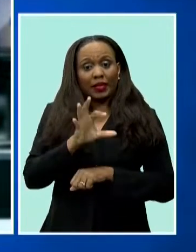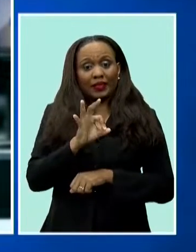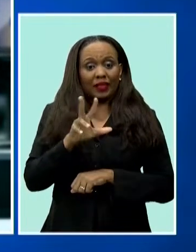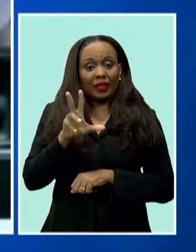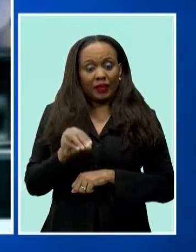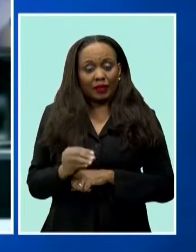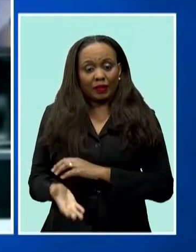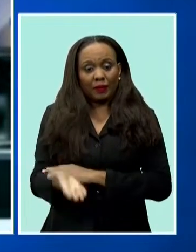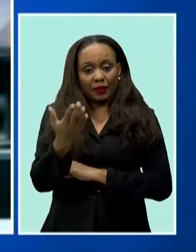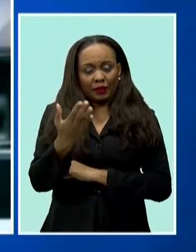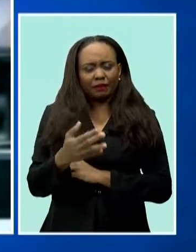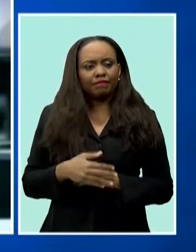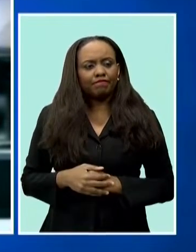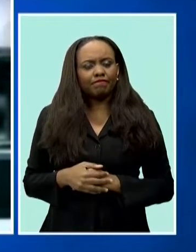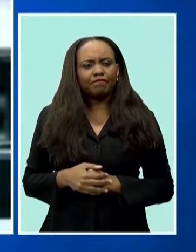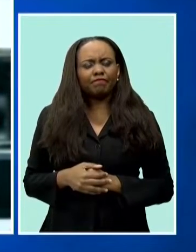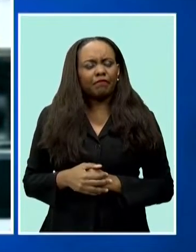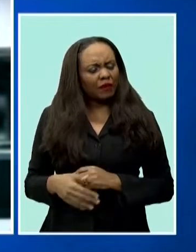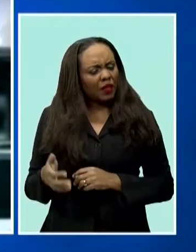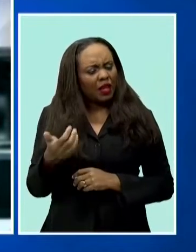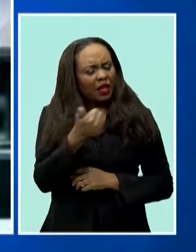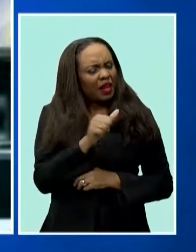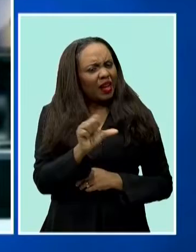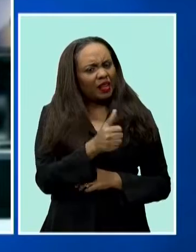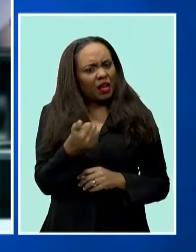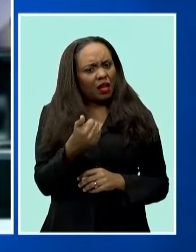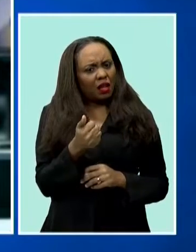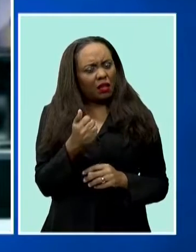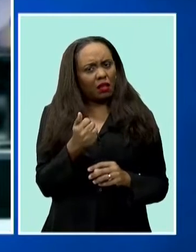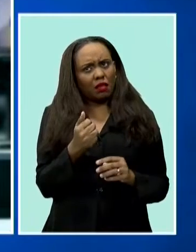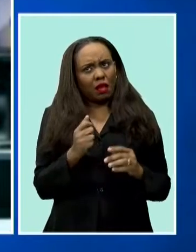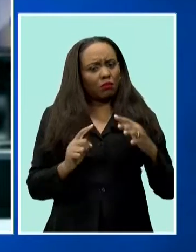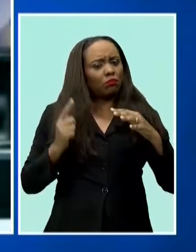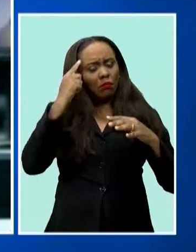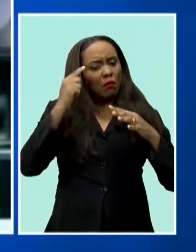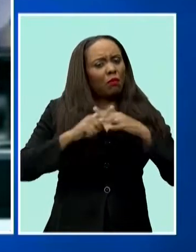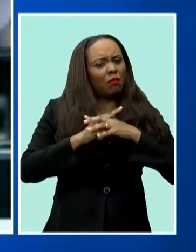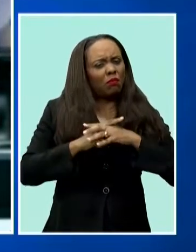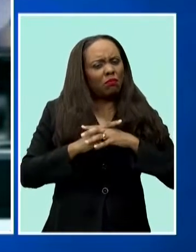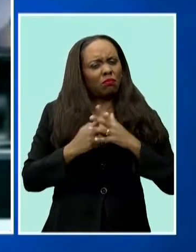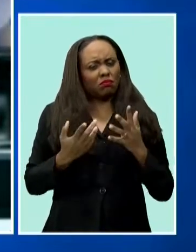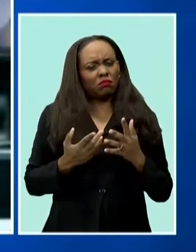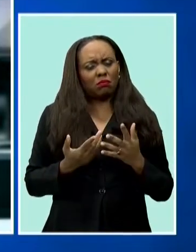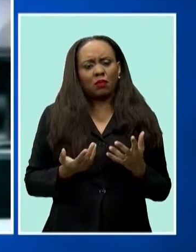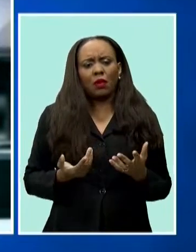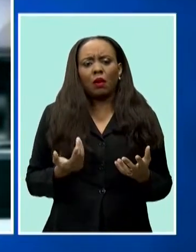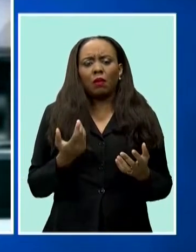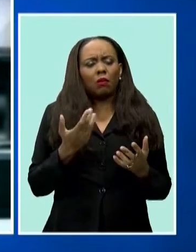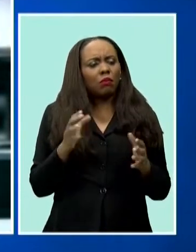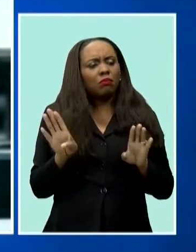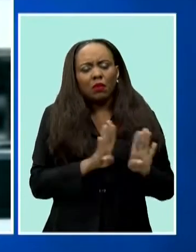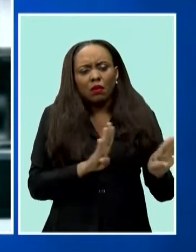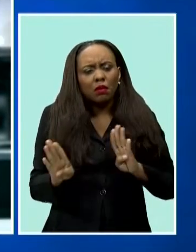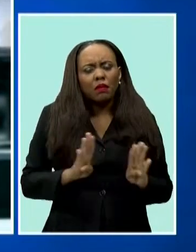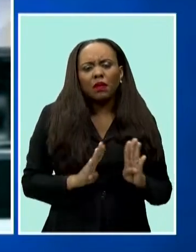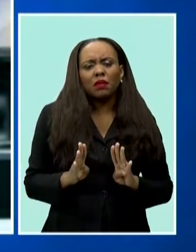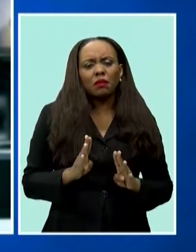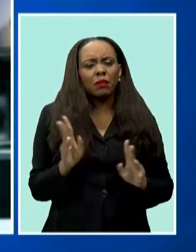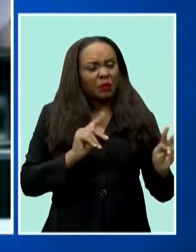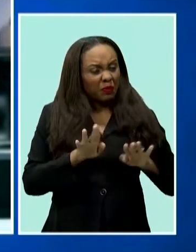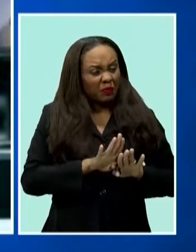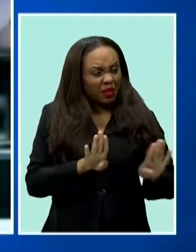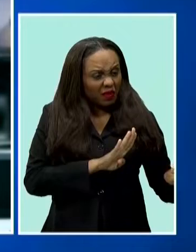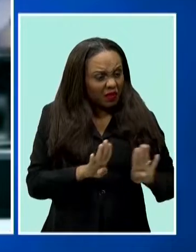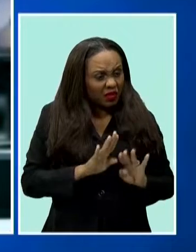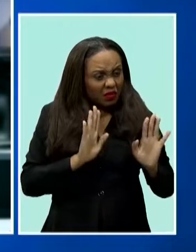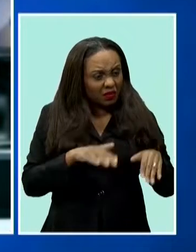morning. Ryan, were there any other key issues arising from that press conference? What about the whole issue of behavior? That's very topical. Well, yes,